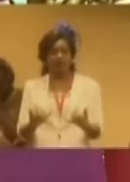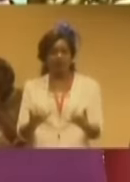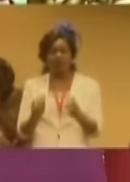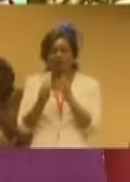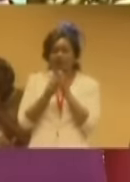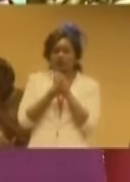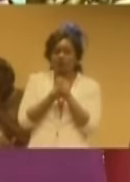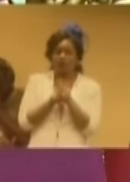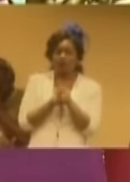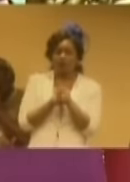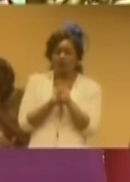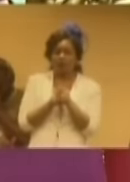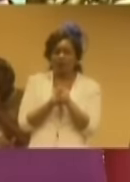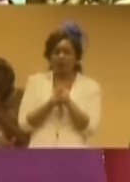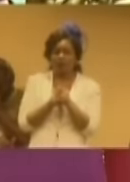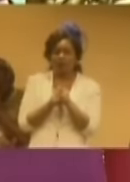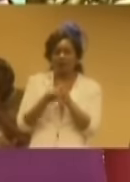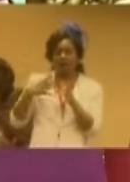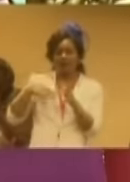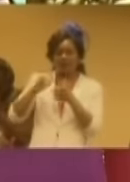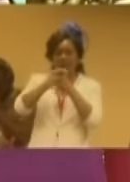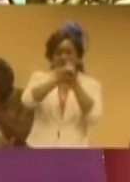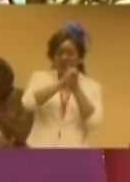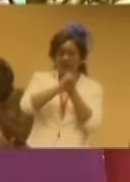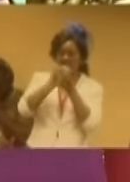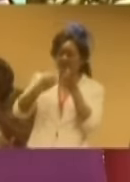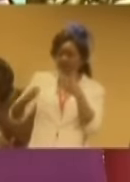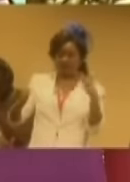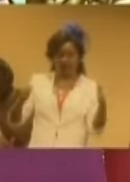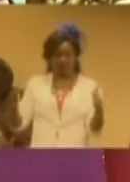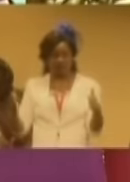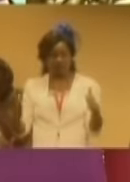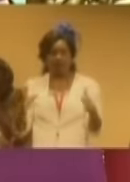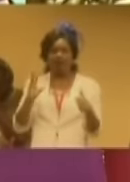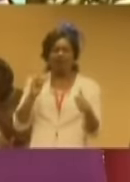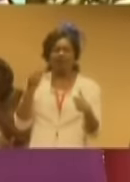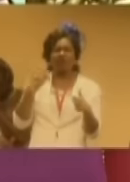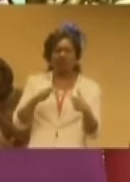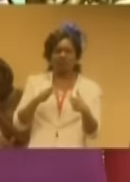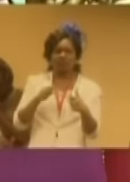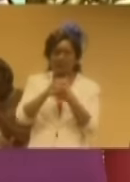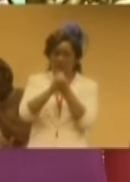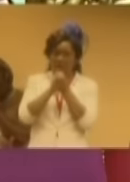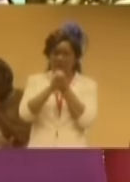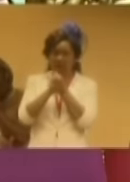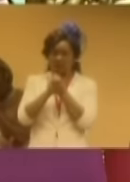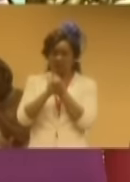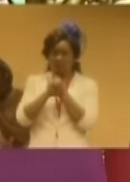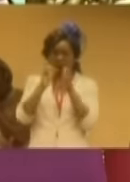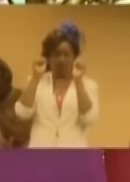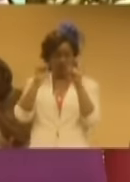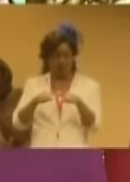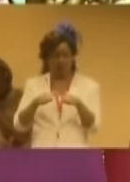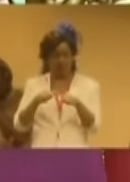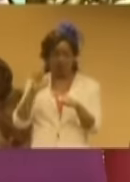concern, which included the effects of El Nino. He said the kingdom remained steadfast in the goal to ensure that all